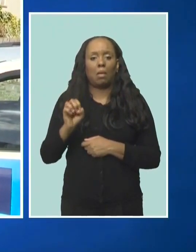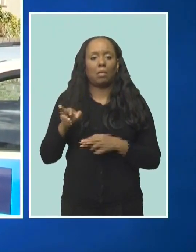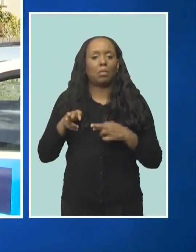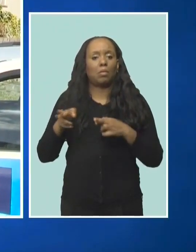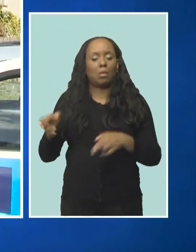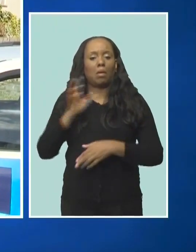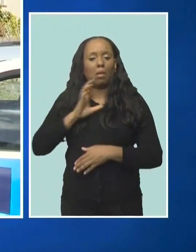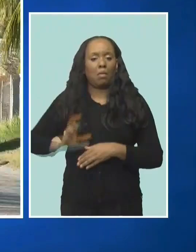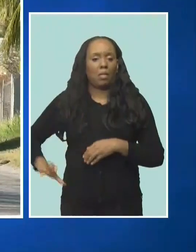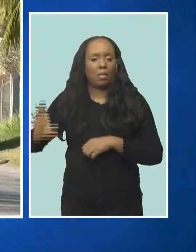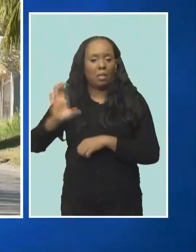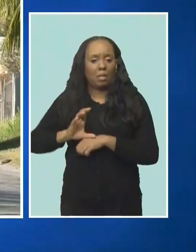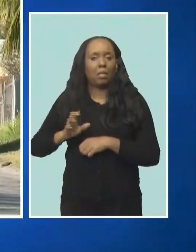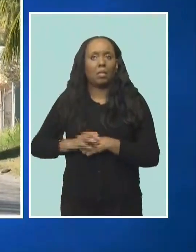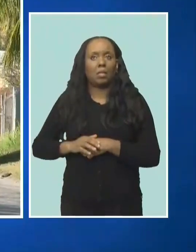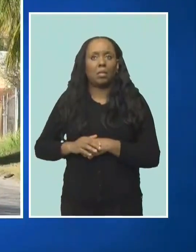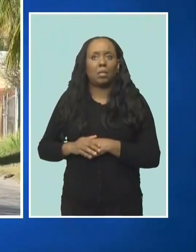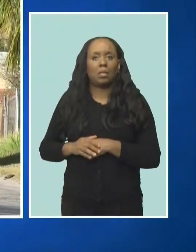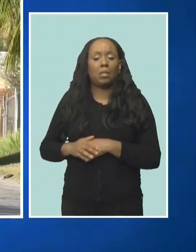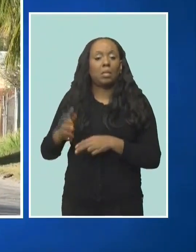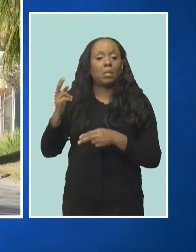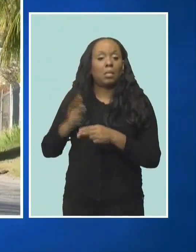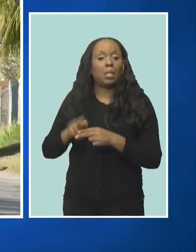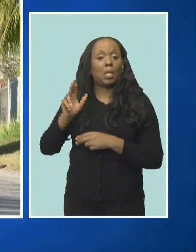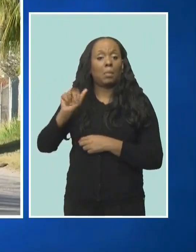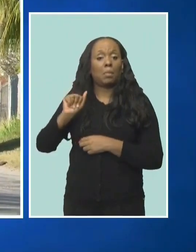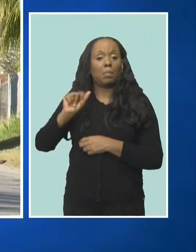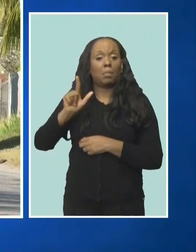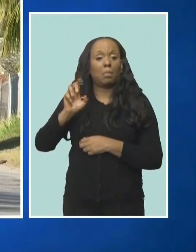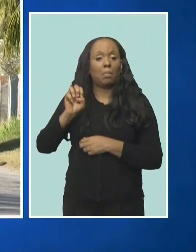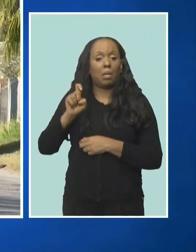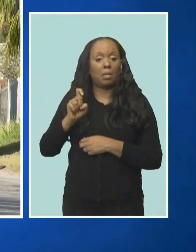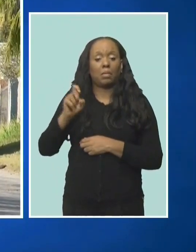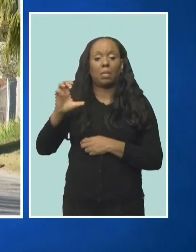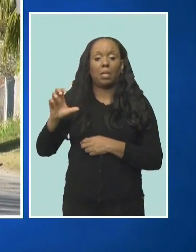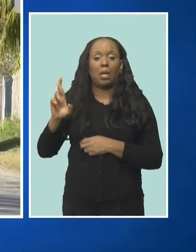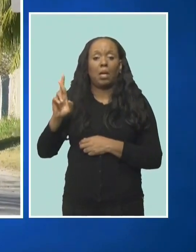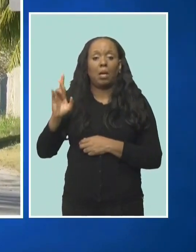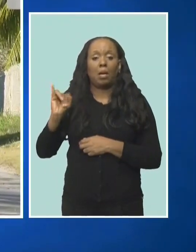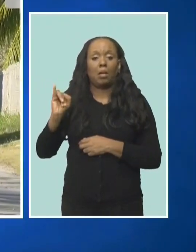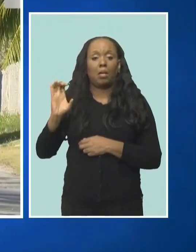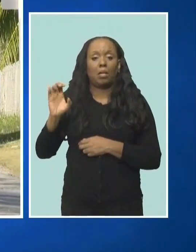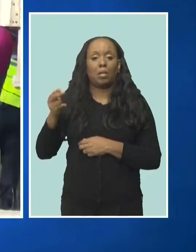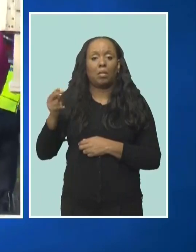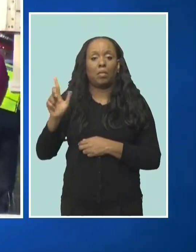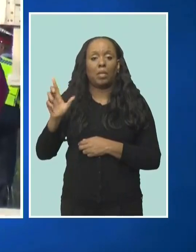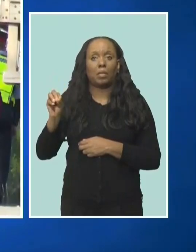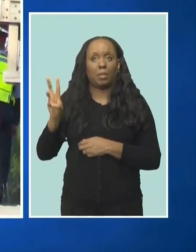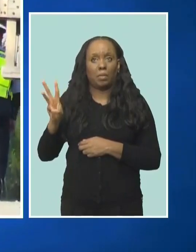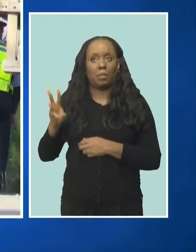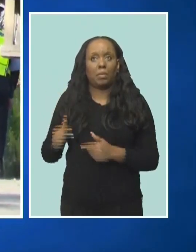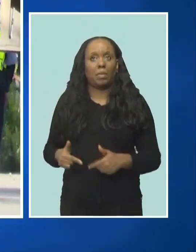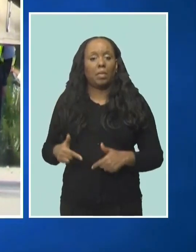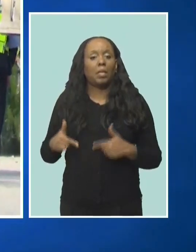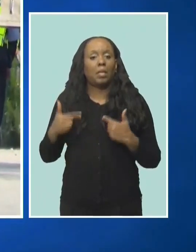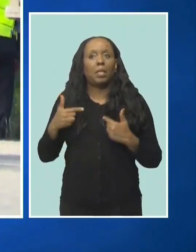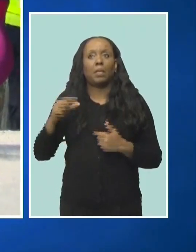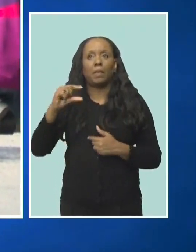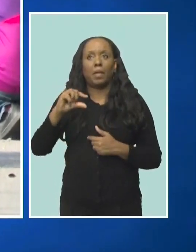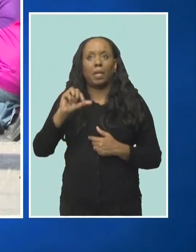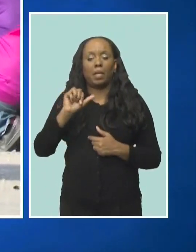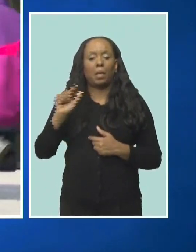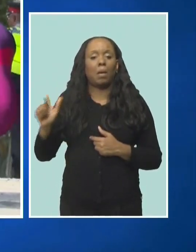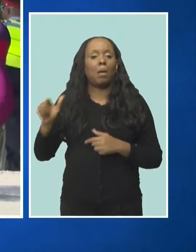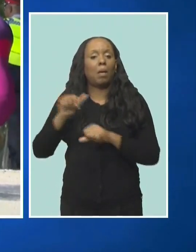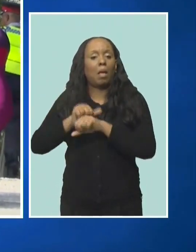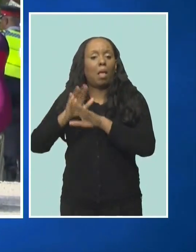been identified by a family member as Alex Critchlow of Gall Hill, Christchurch. Police say their investigations